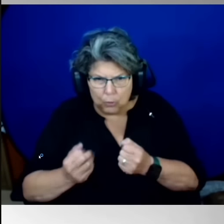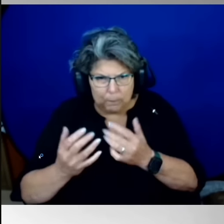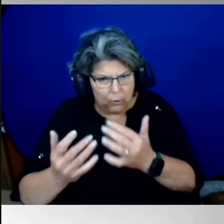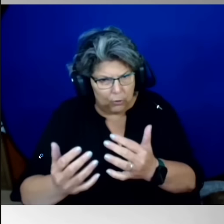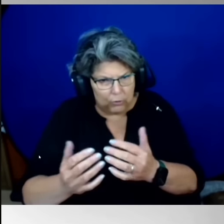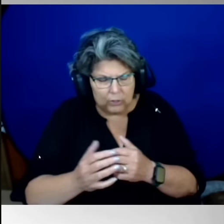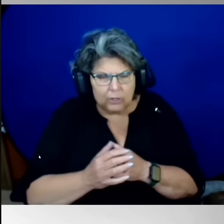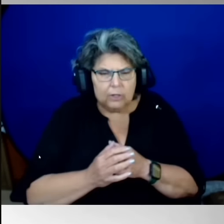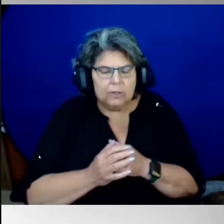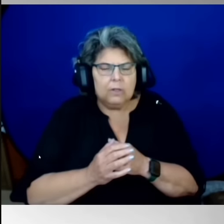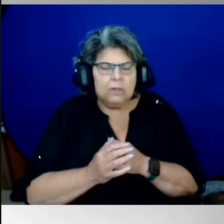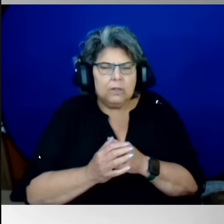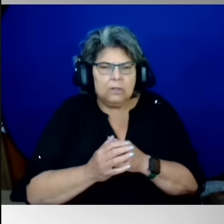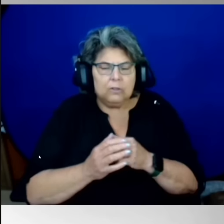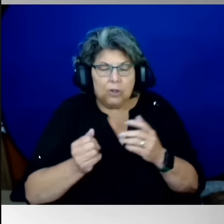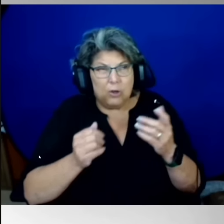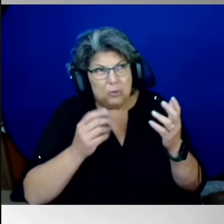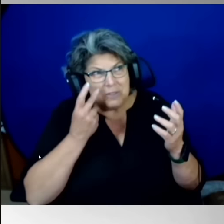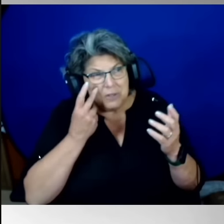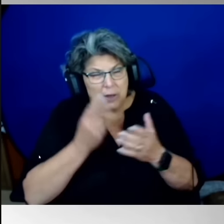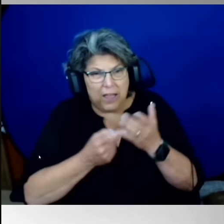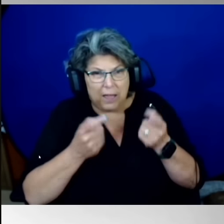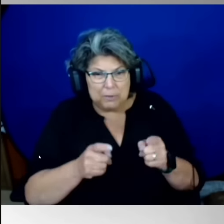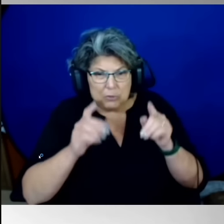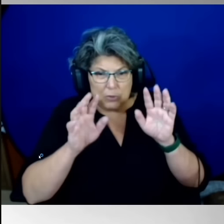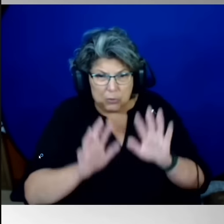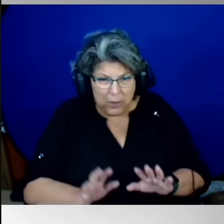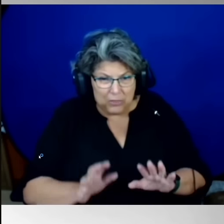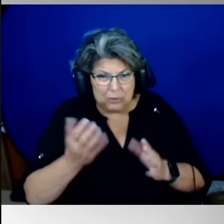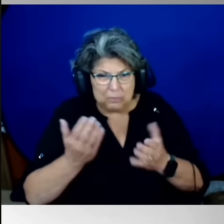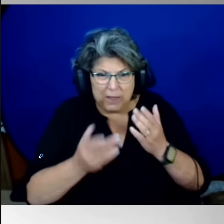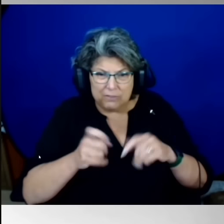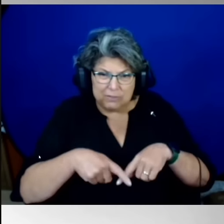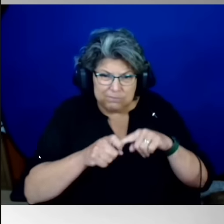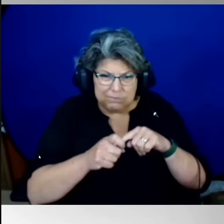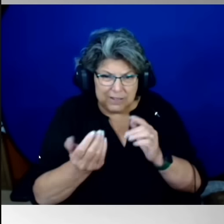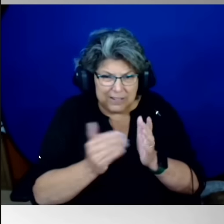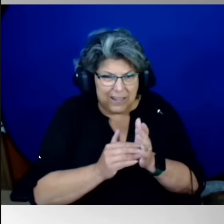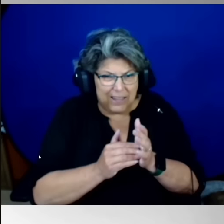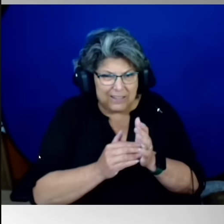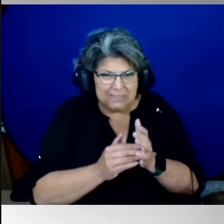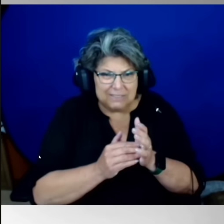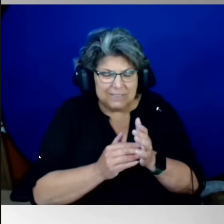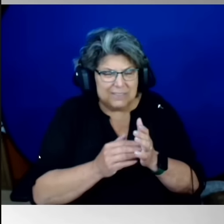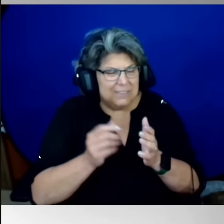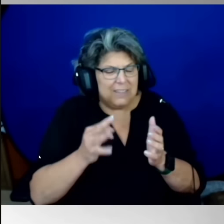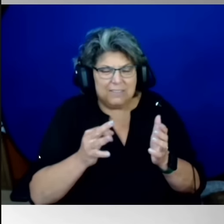and allow it to do so. We may have to shut that down again if we are getting outside of the safe